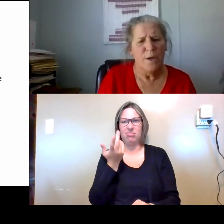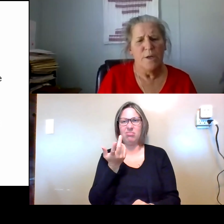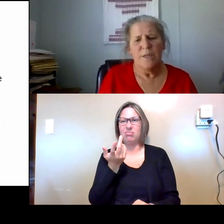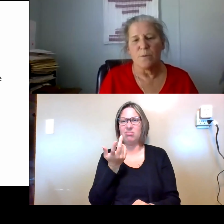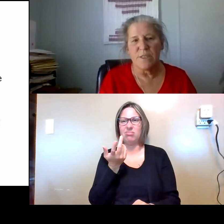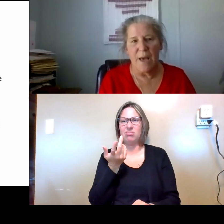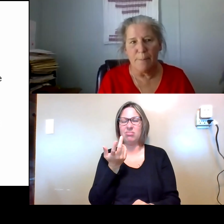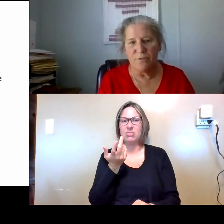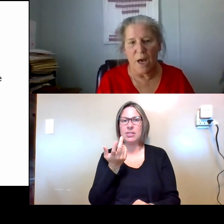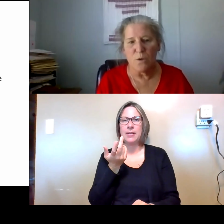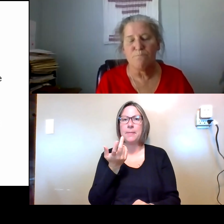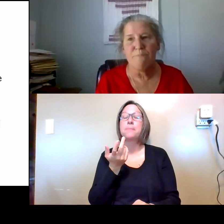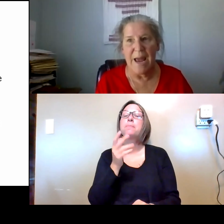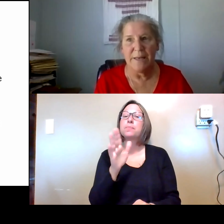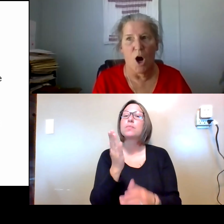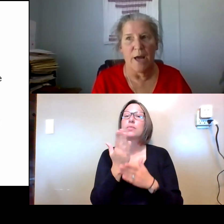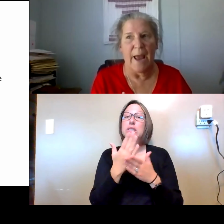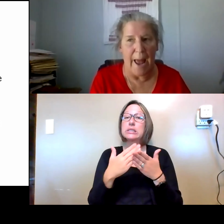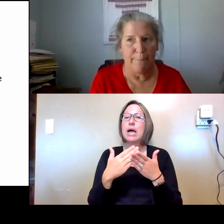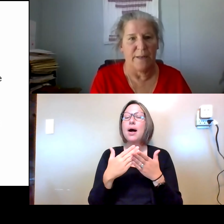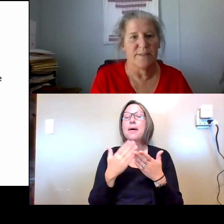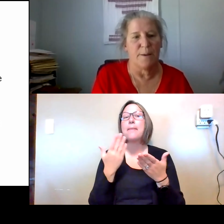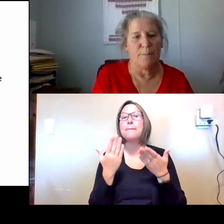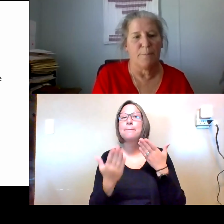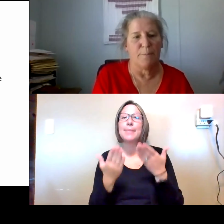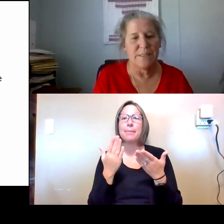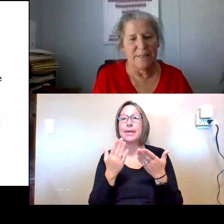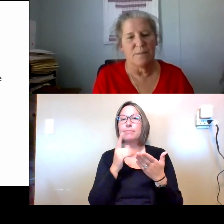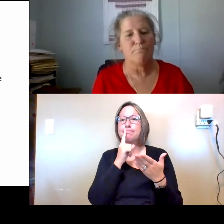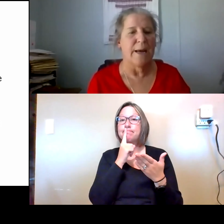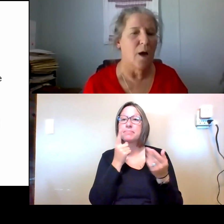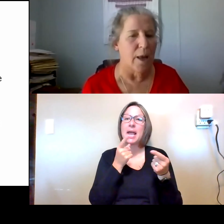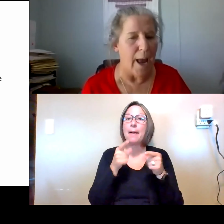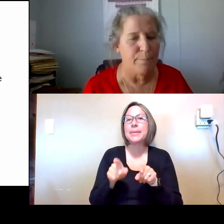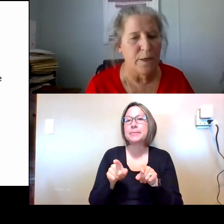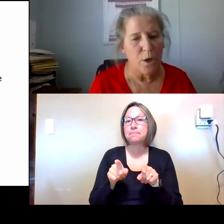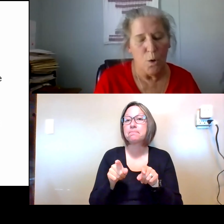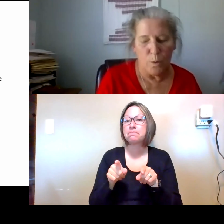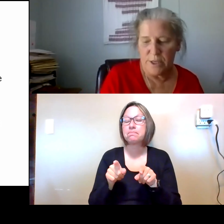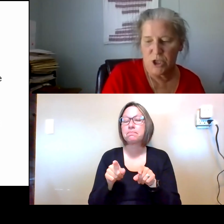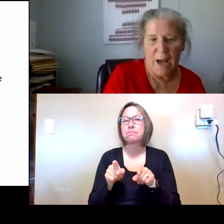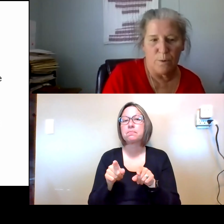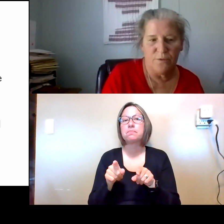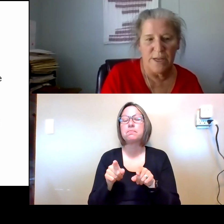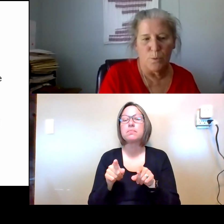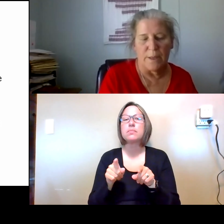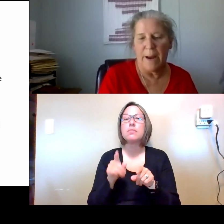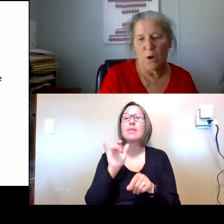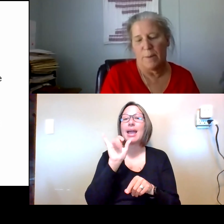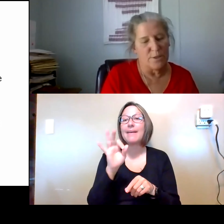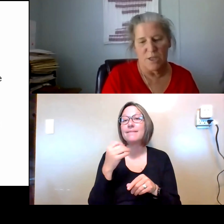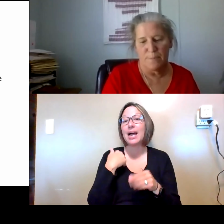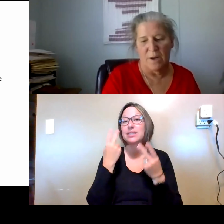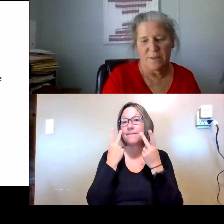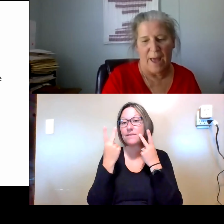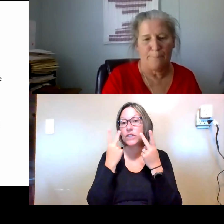So some of those may not happen. Some of those intents may not happen with a child with visual